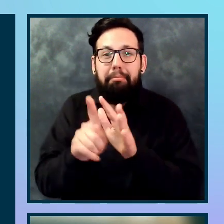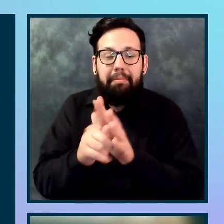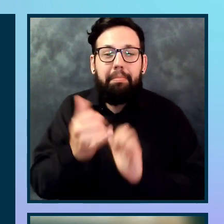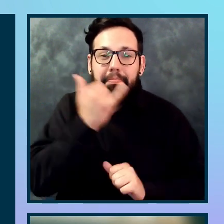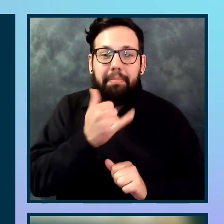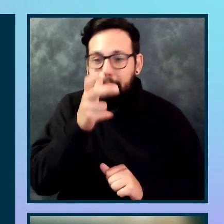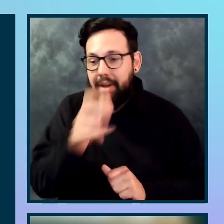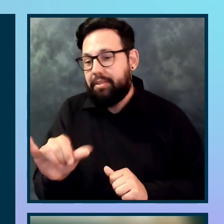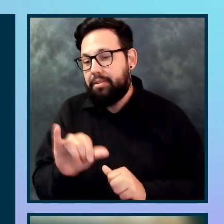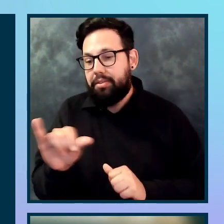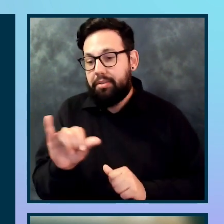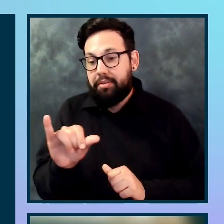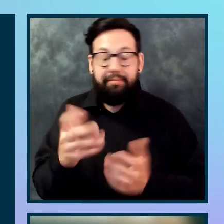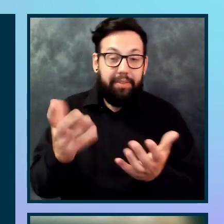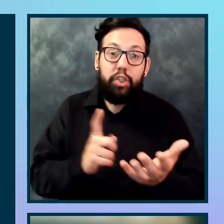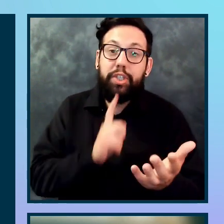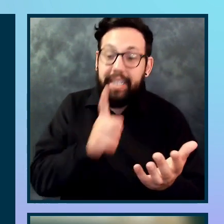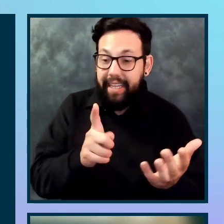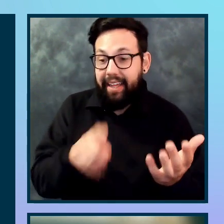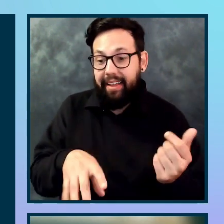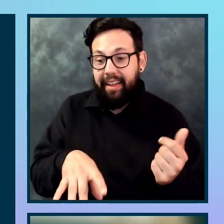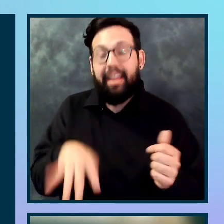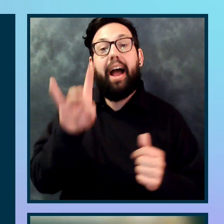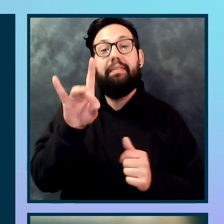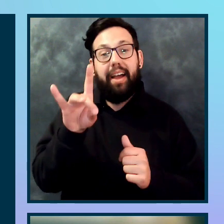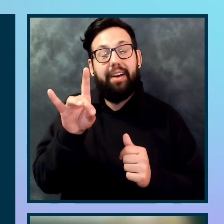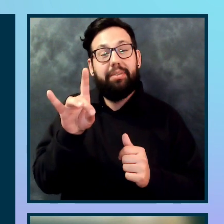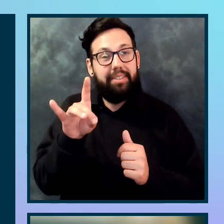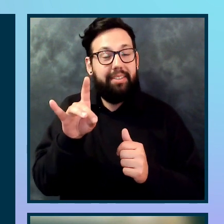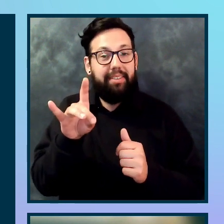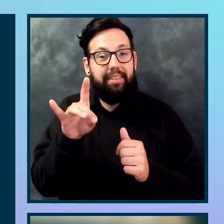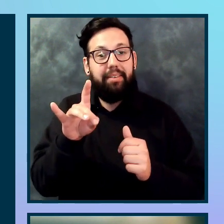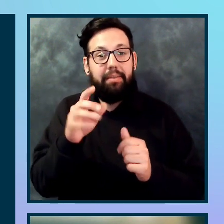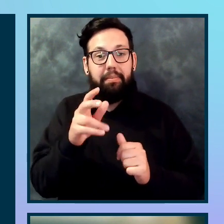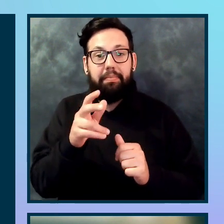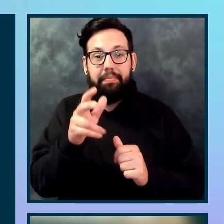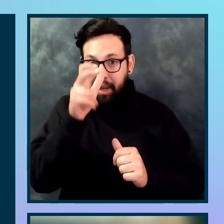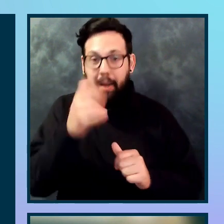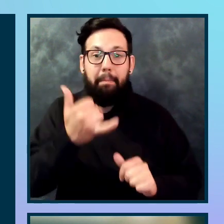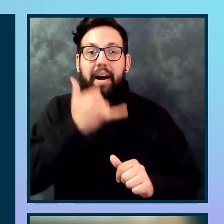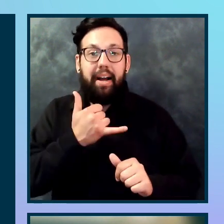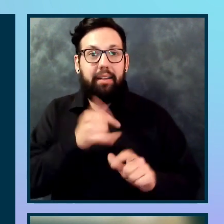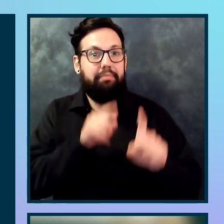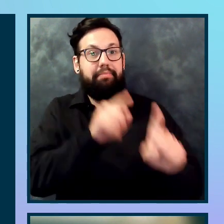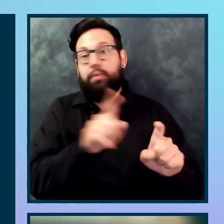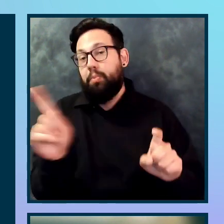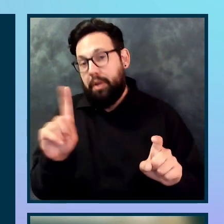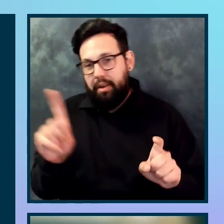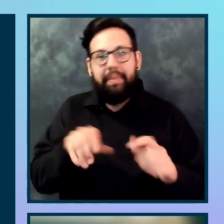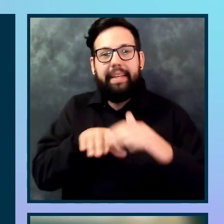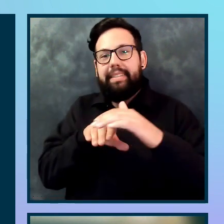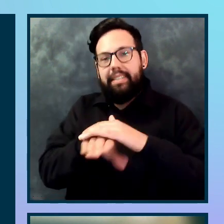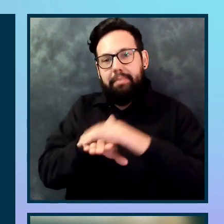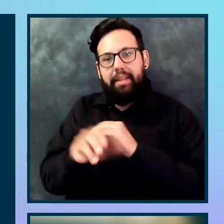actually found a bug in the accessibility representation API that happens when you